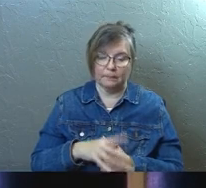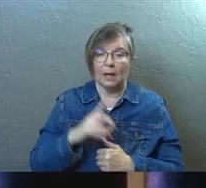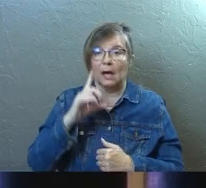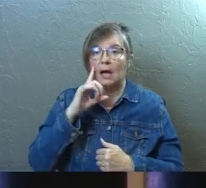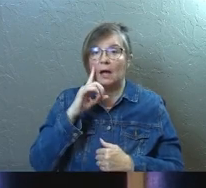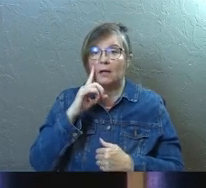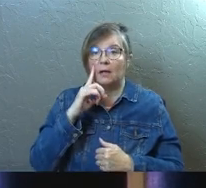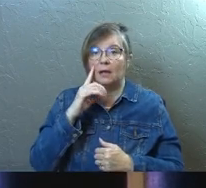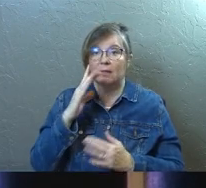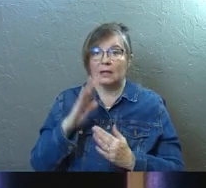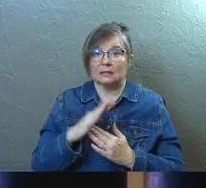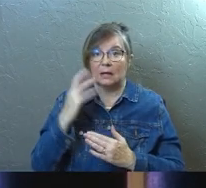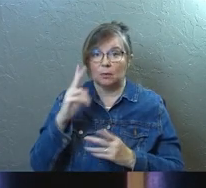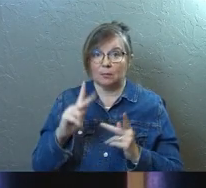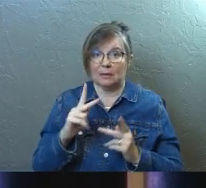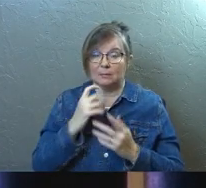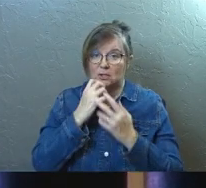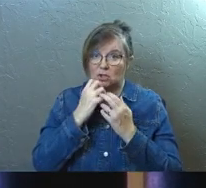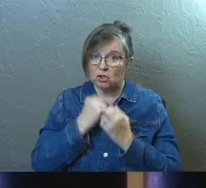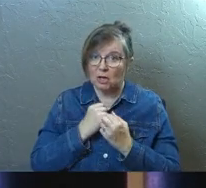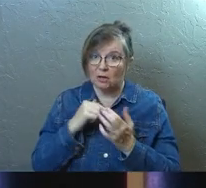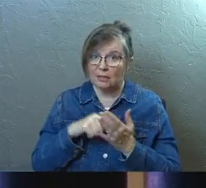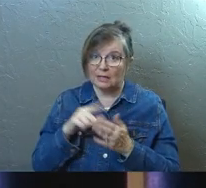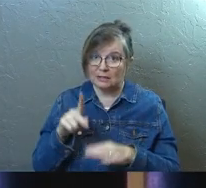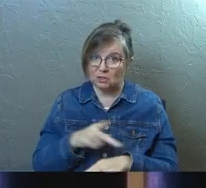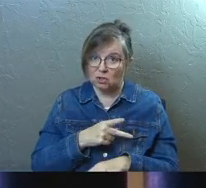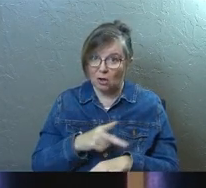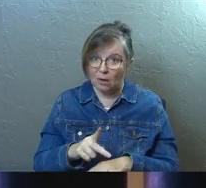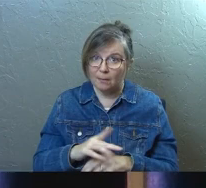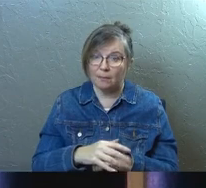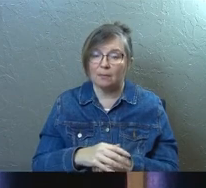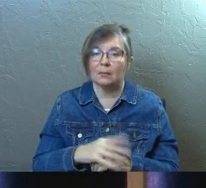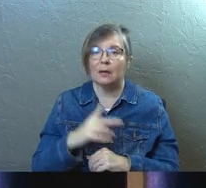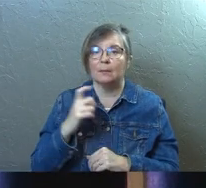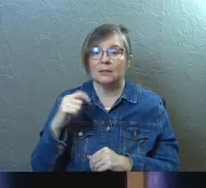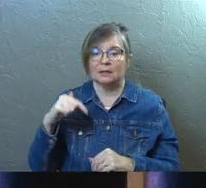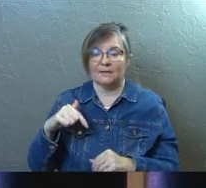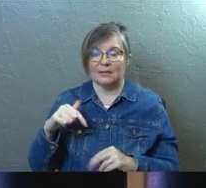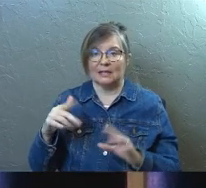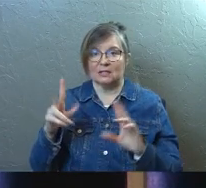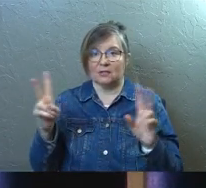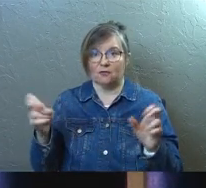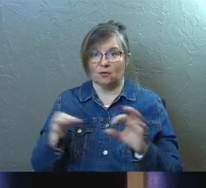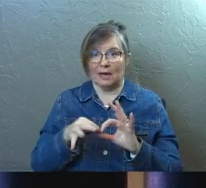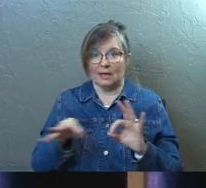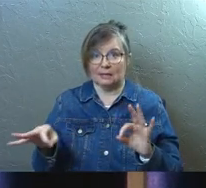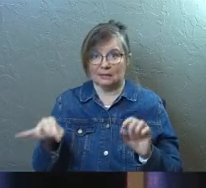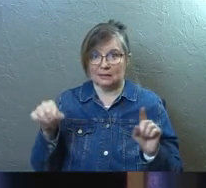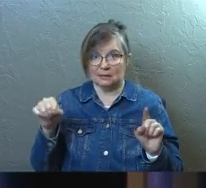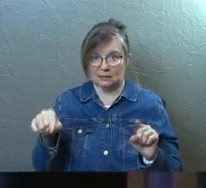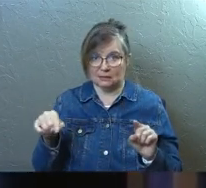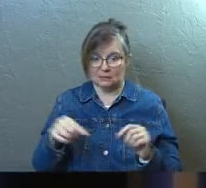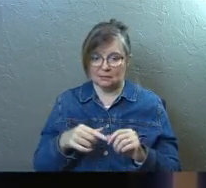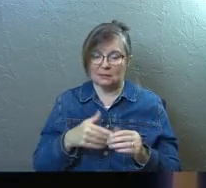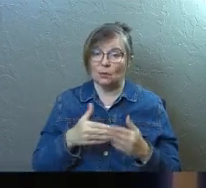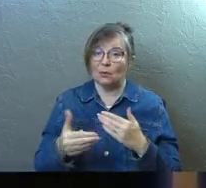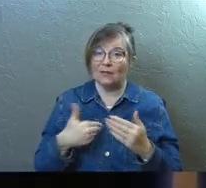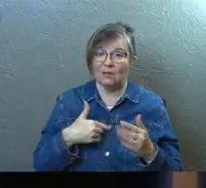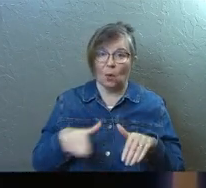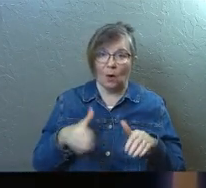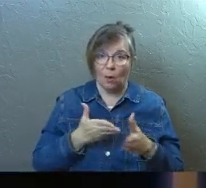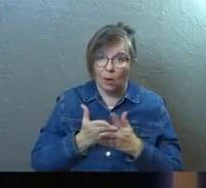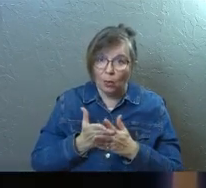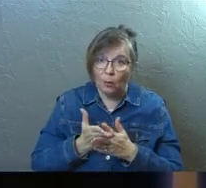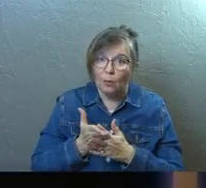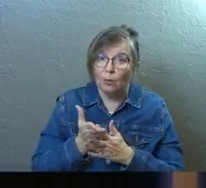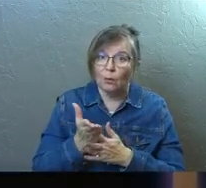I think the number one reason that people cherish this psalm is because of this phrase right here. Even though I walk through the